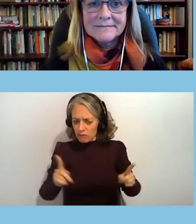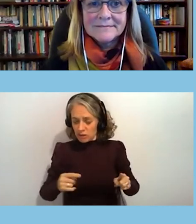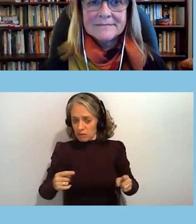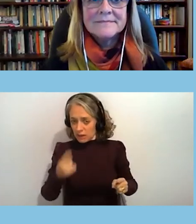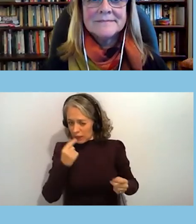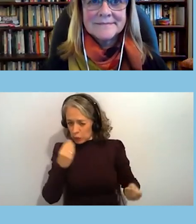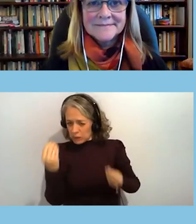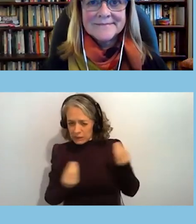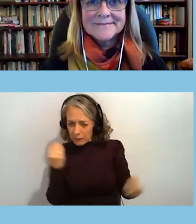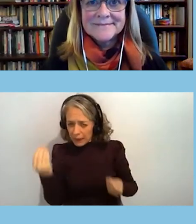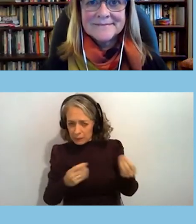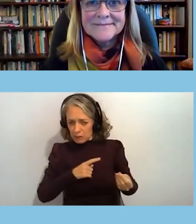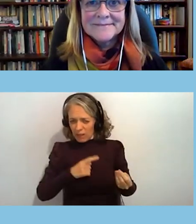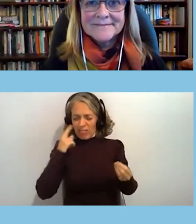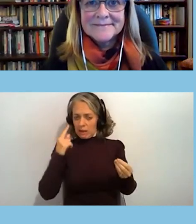it.